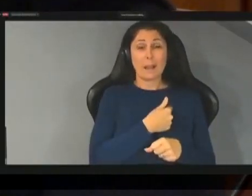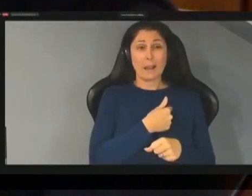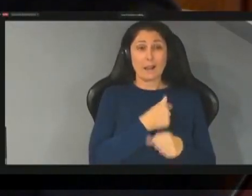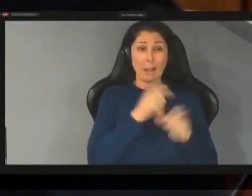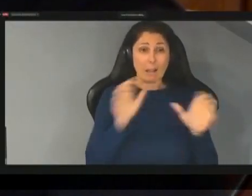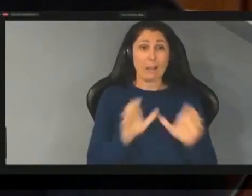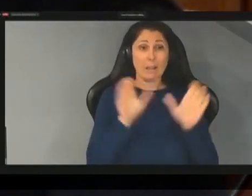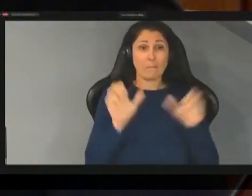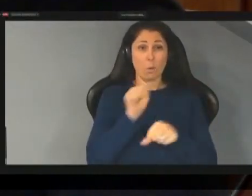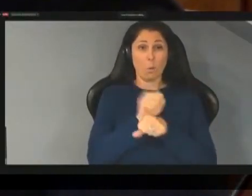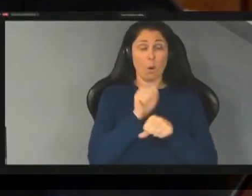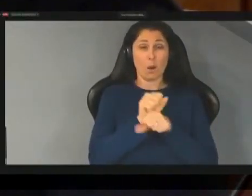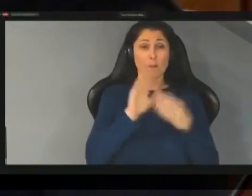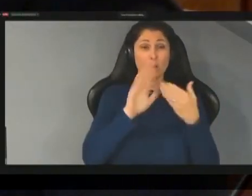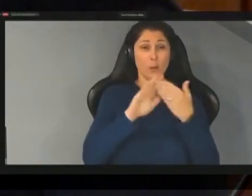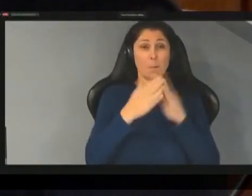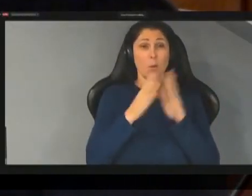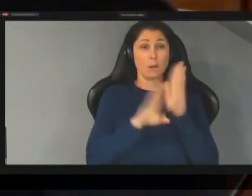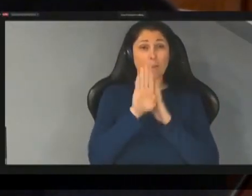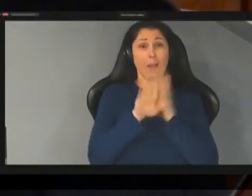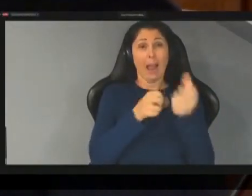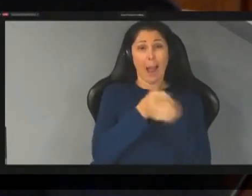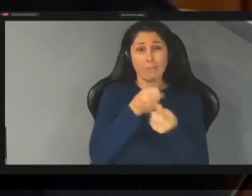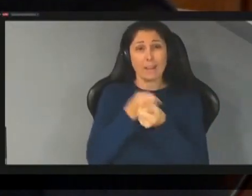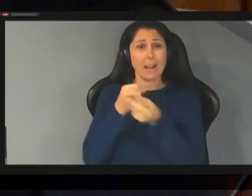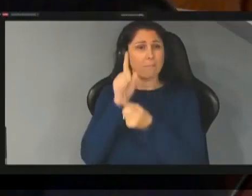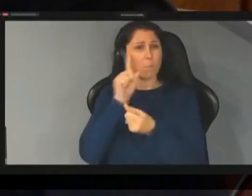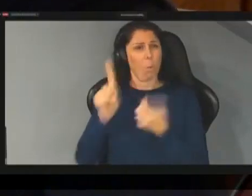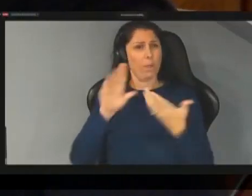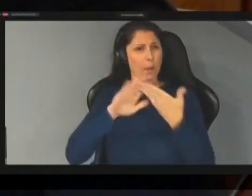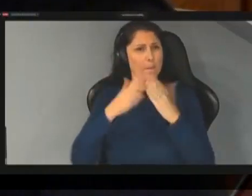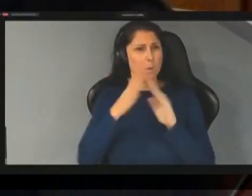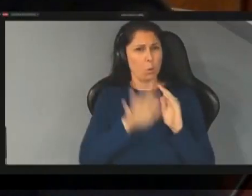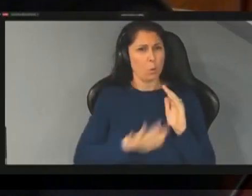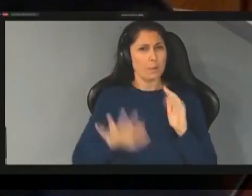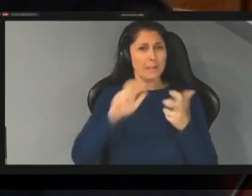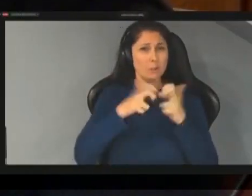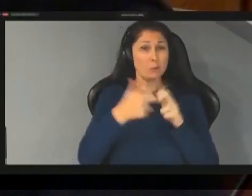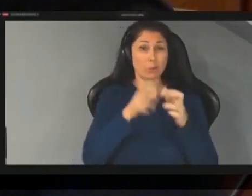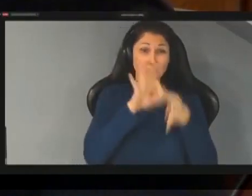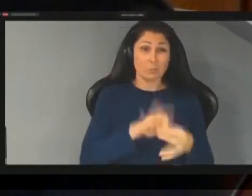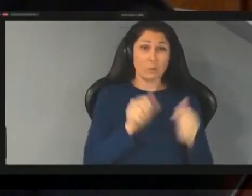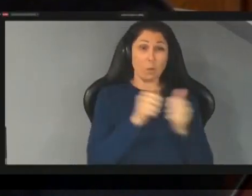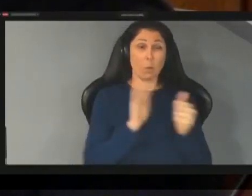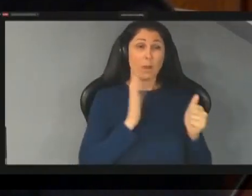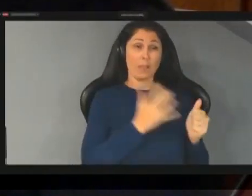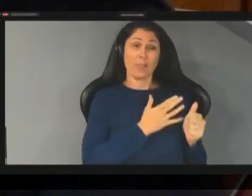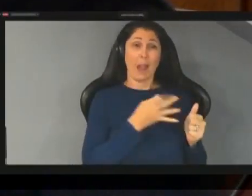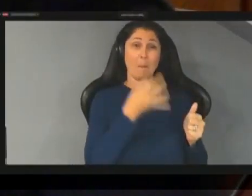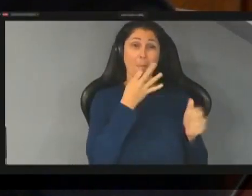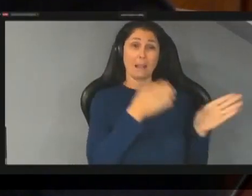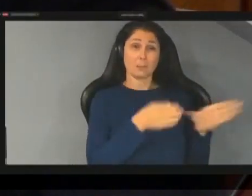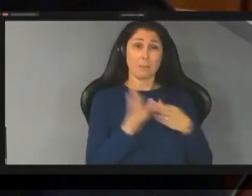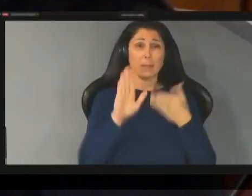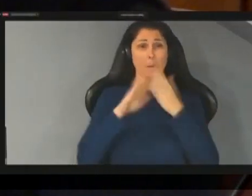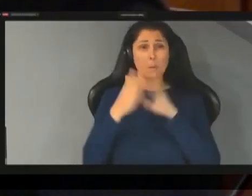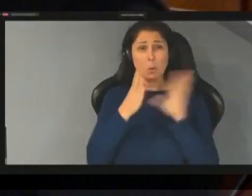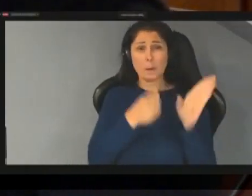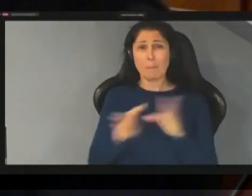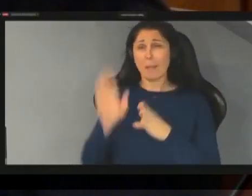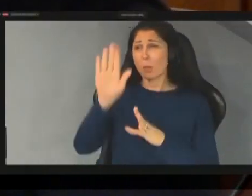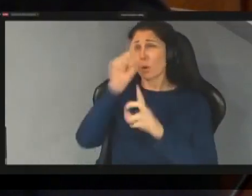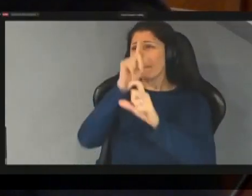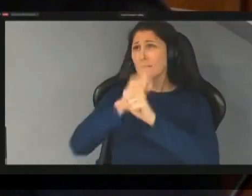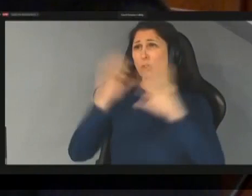of community development, advocating on behalf of the community, issues particularly related to our master plan and community plans and visions.